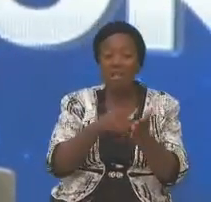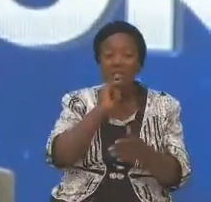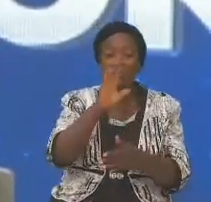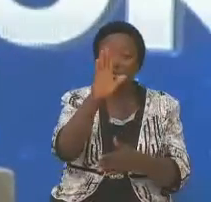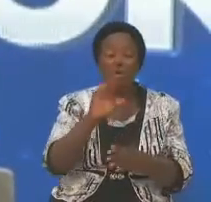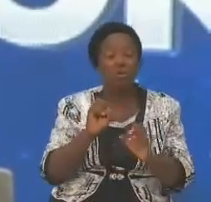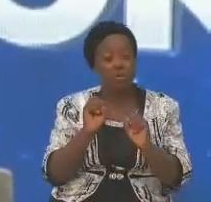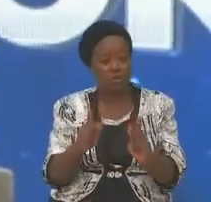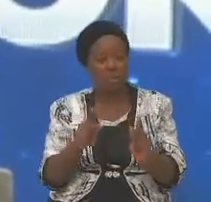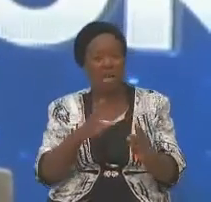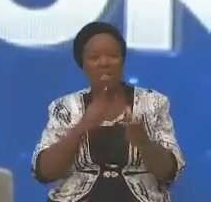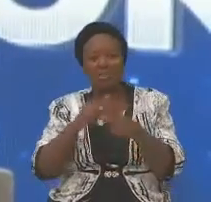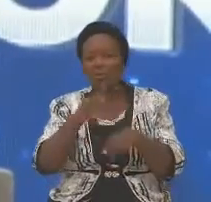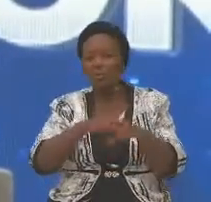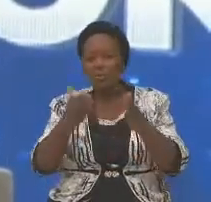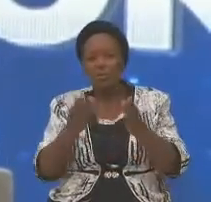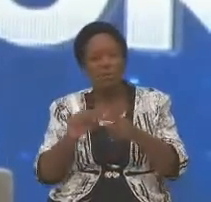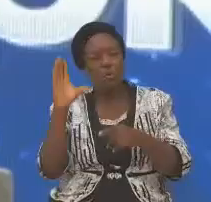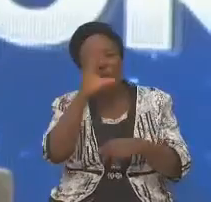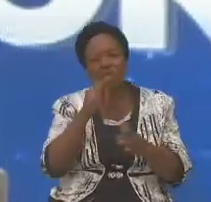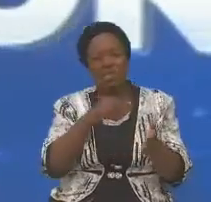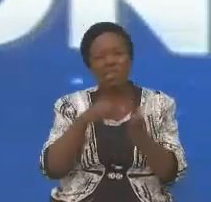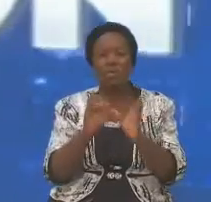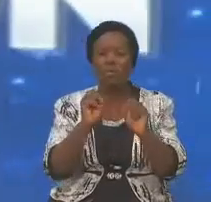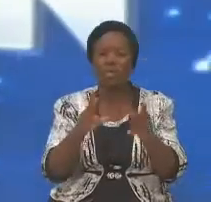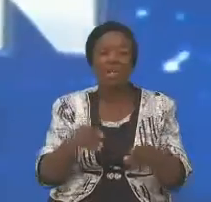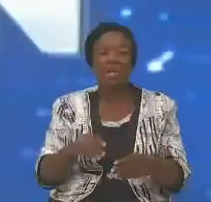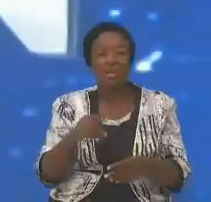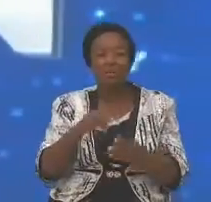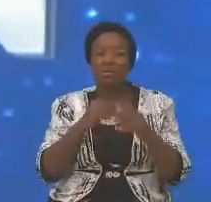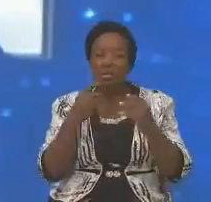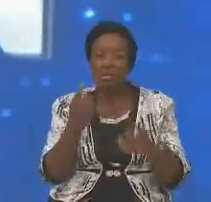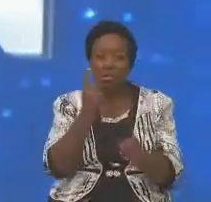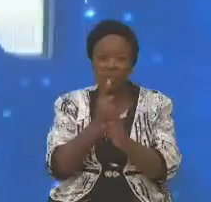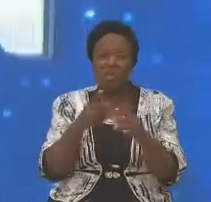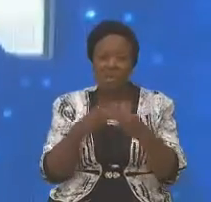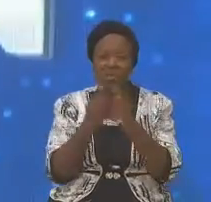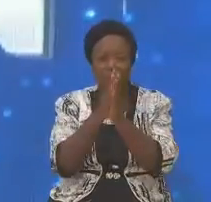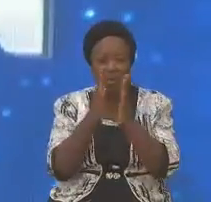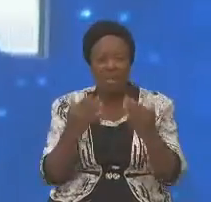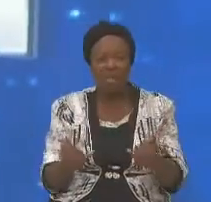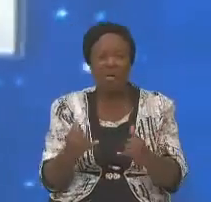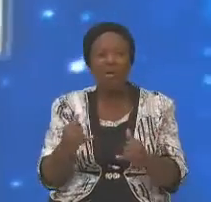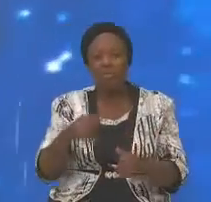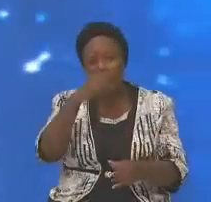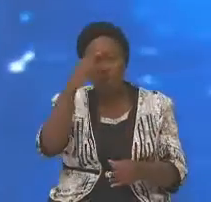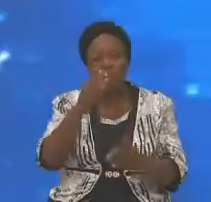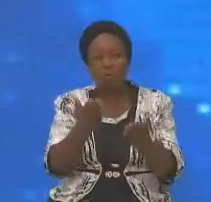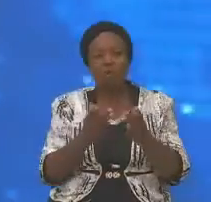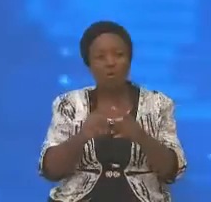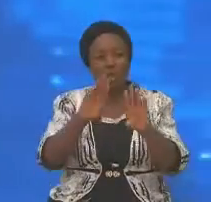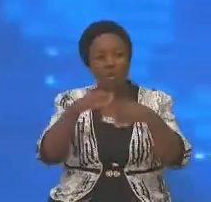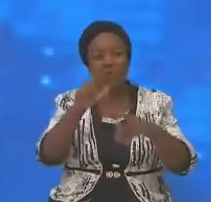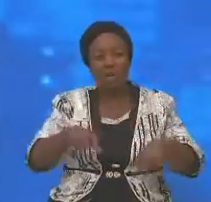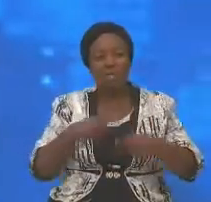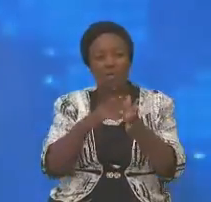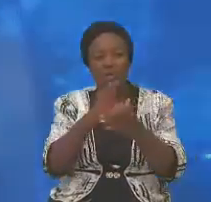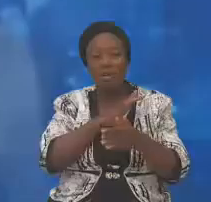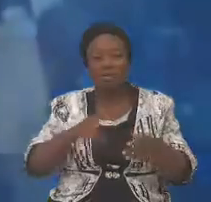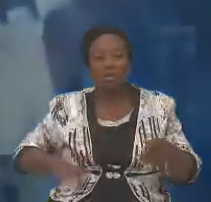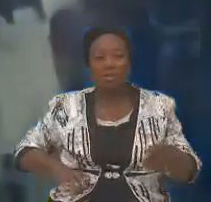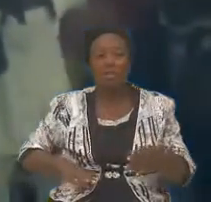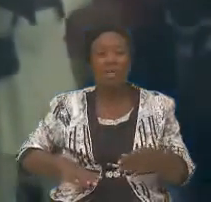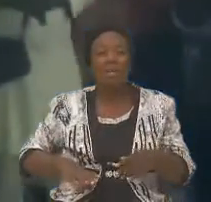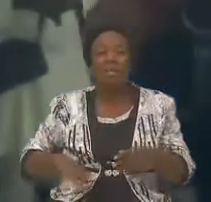salvation is available for me tonight. Raise up that hand. Where are you? Raise up that hand. I want to see you in front of me. Raise up that hand. And